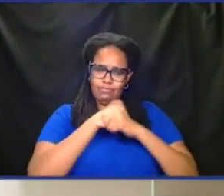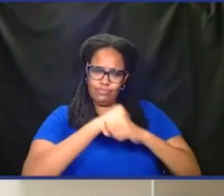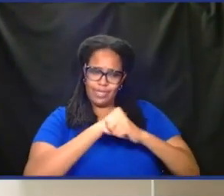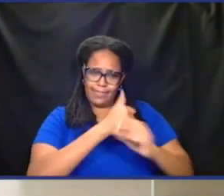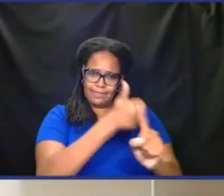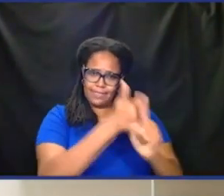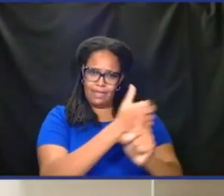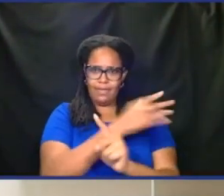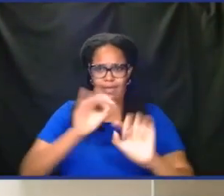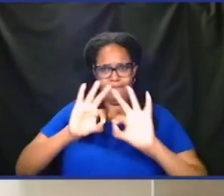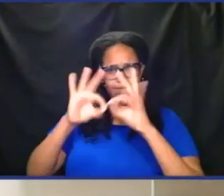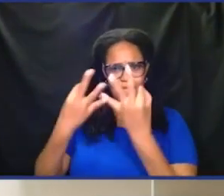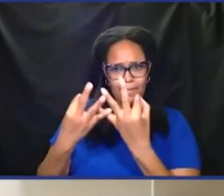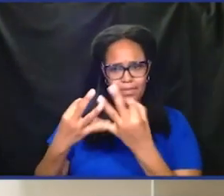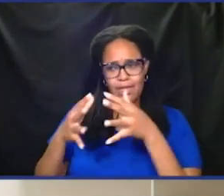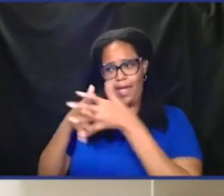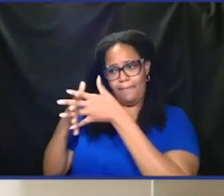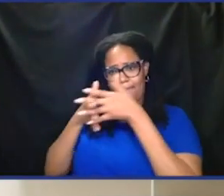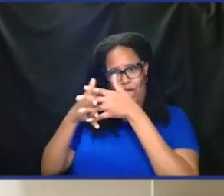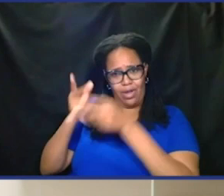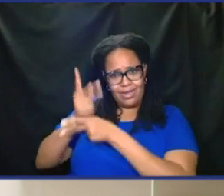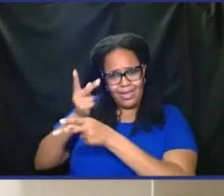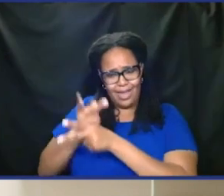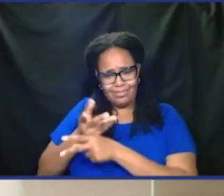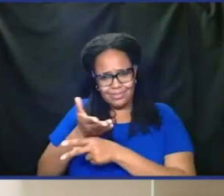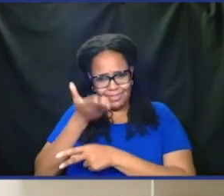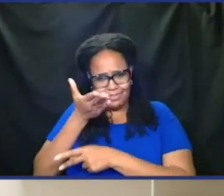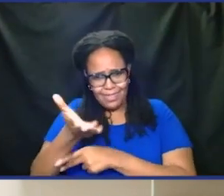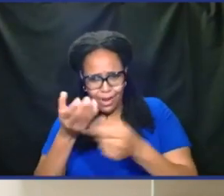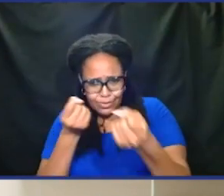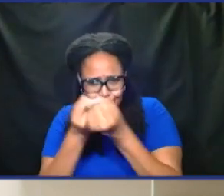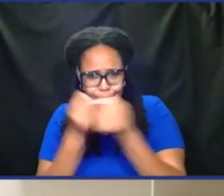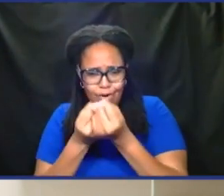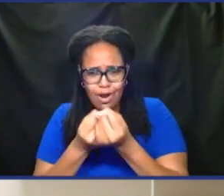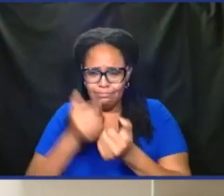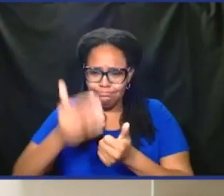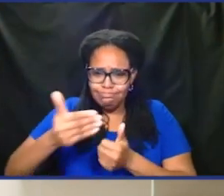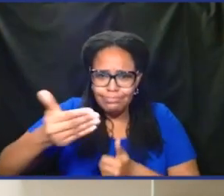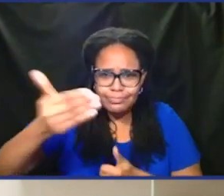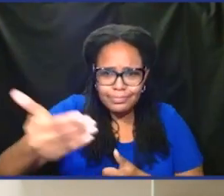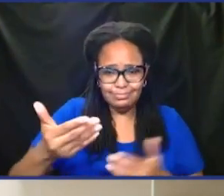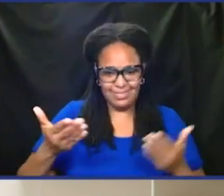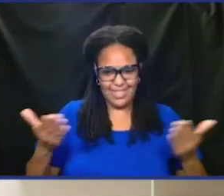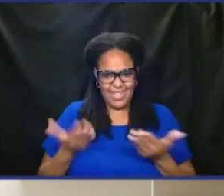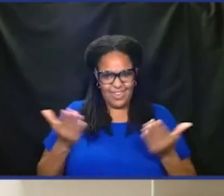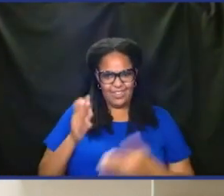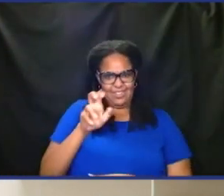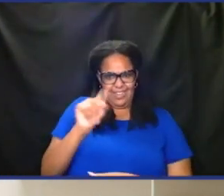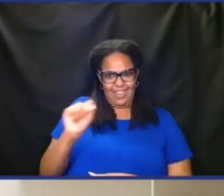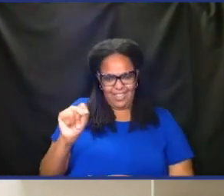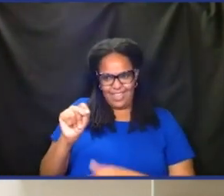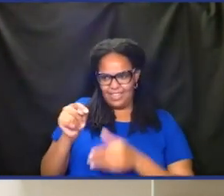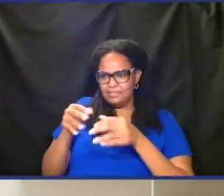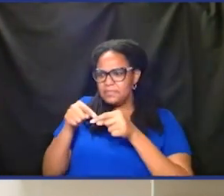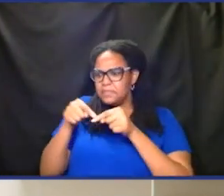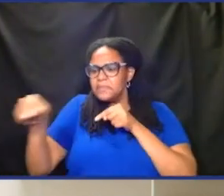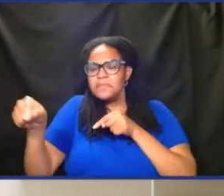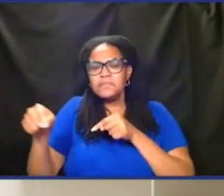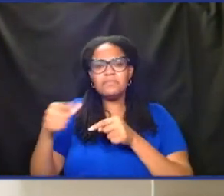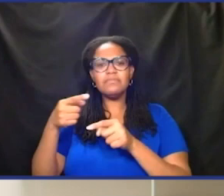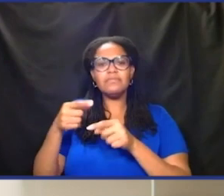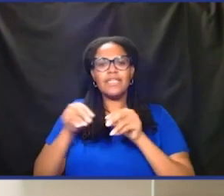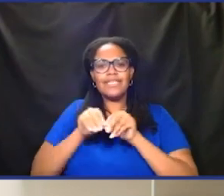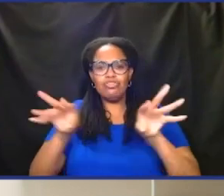Americares is there every step of the way. Here in Stamford, Connecticut, just a mile from Americares Global Distribution